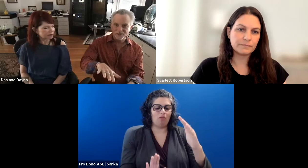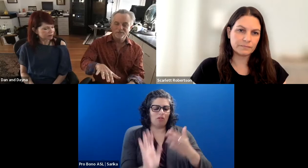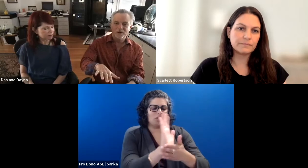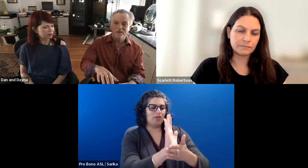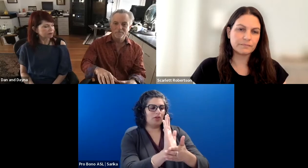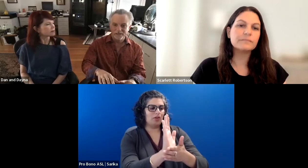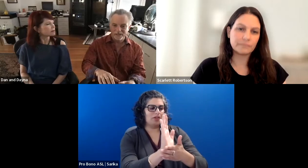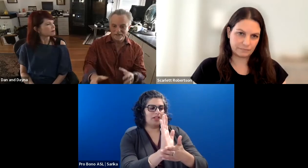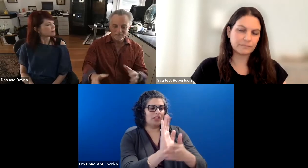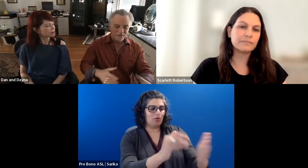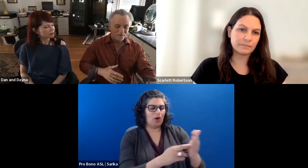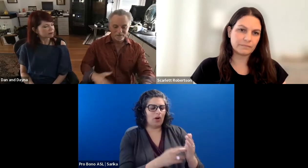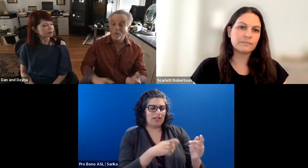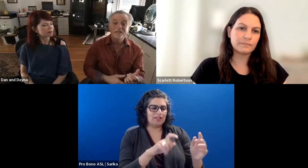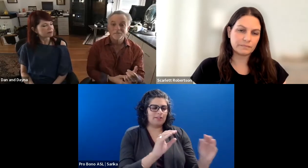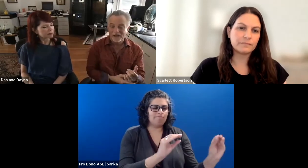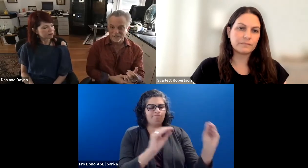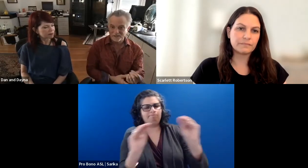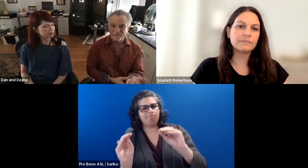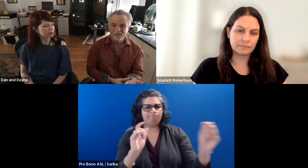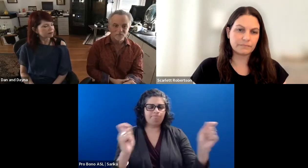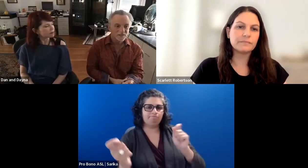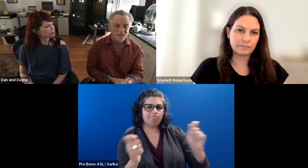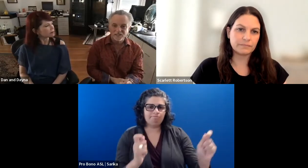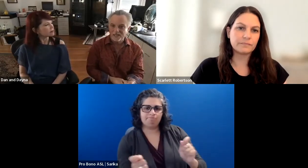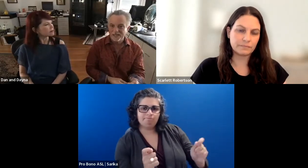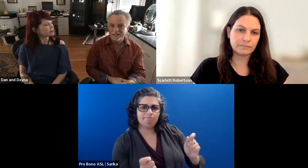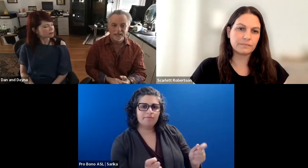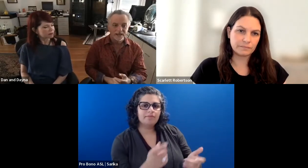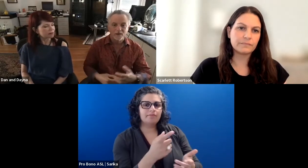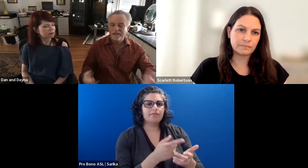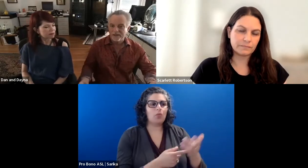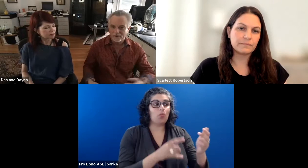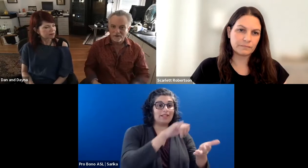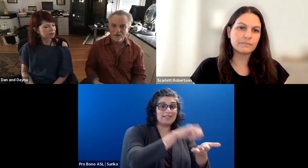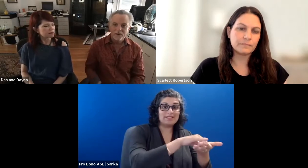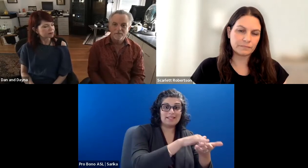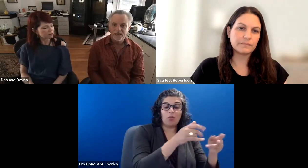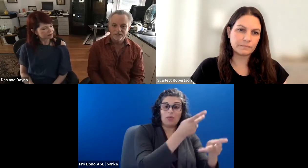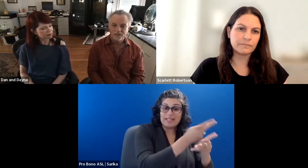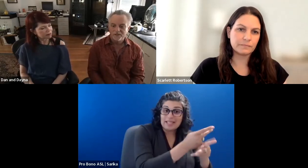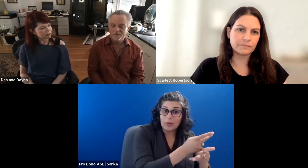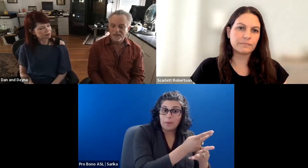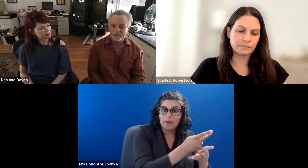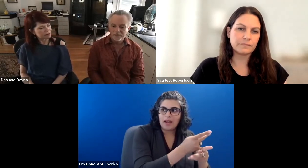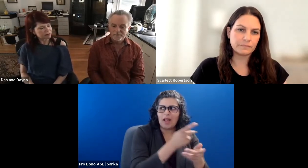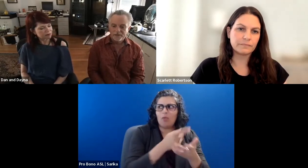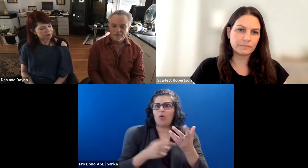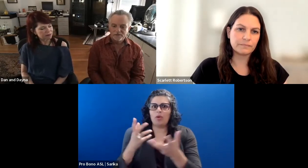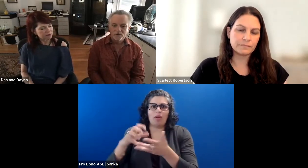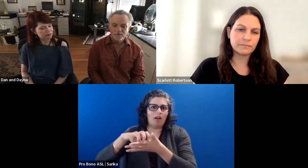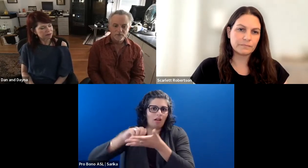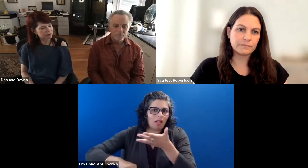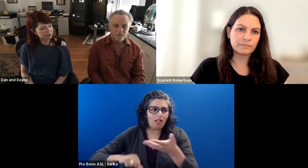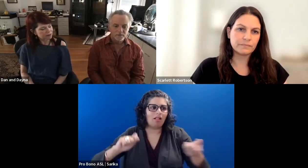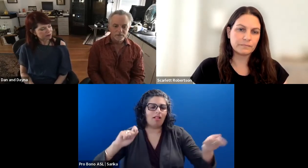things to shift around a bit, and the weights and balances of what scenes stay in and how big they are began to shift. And that